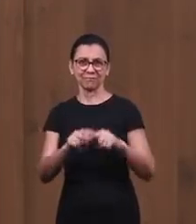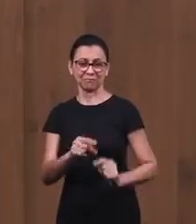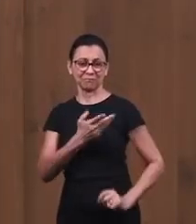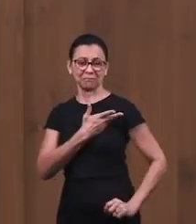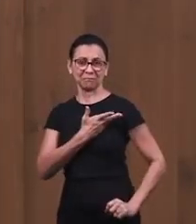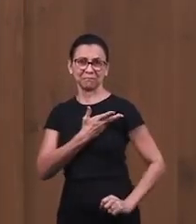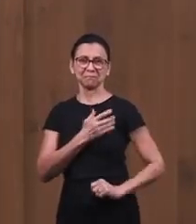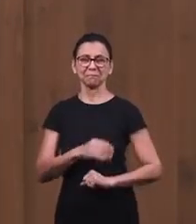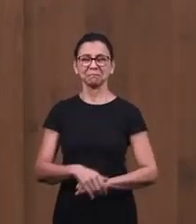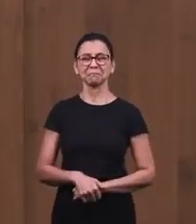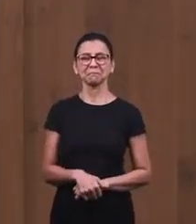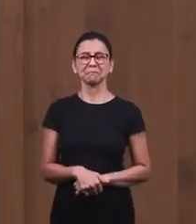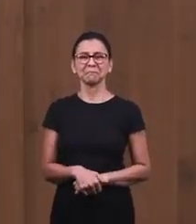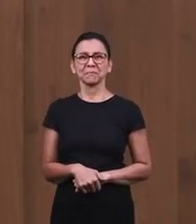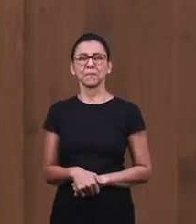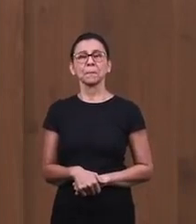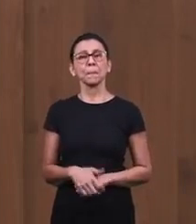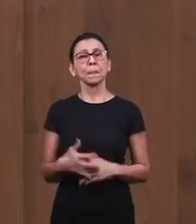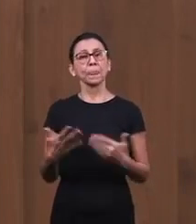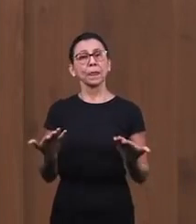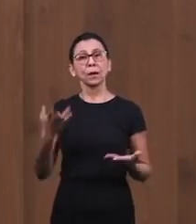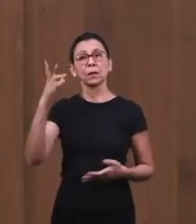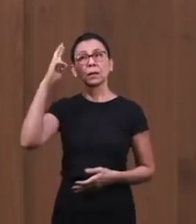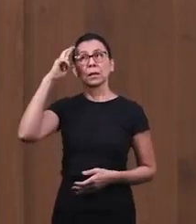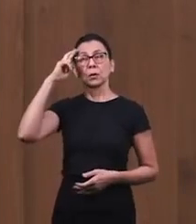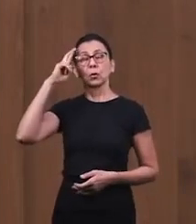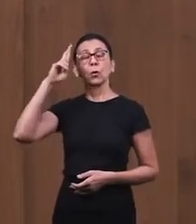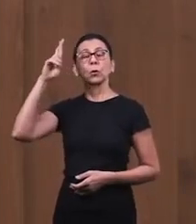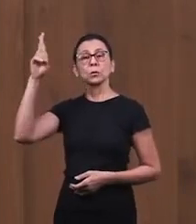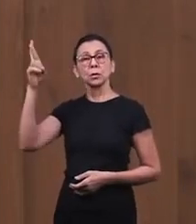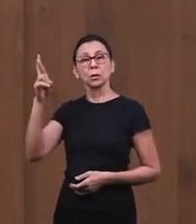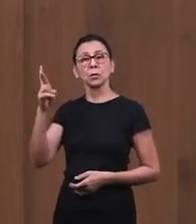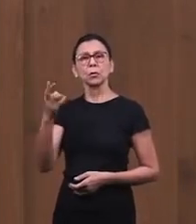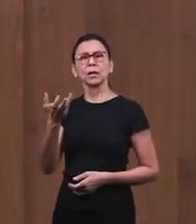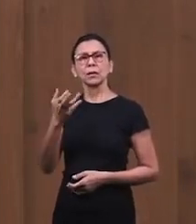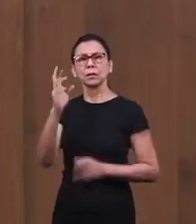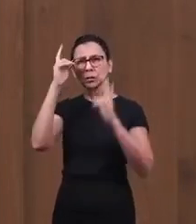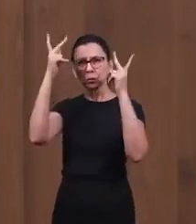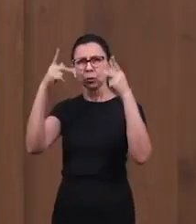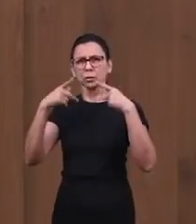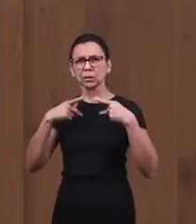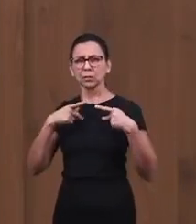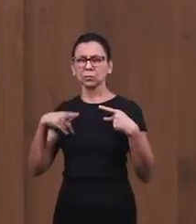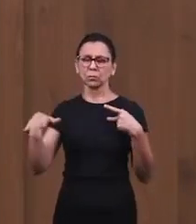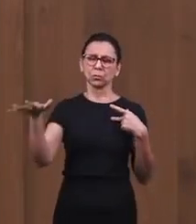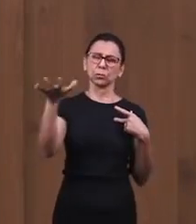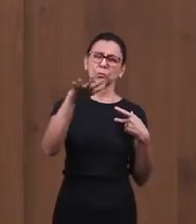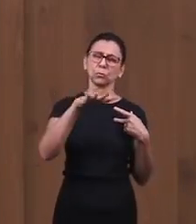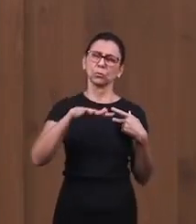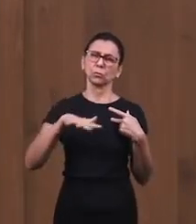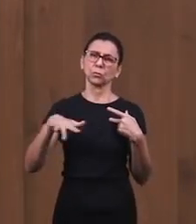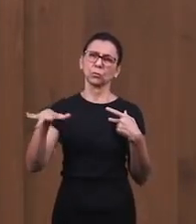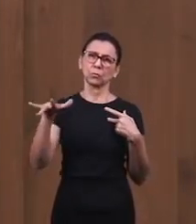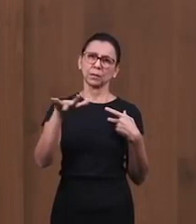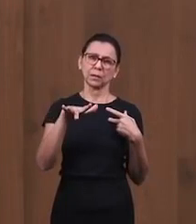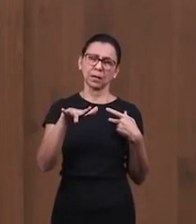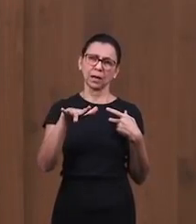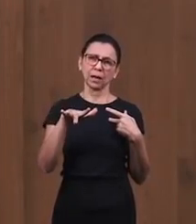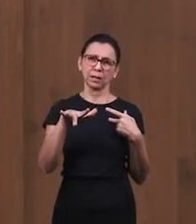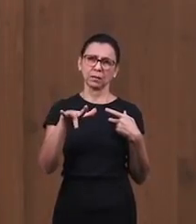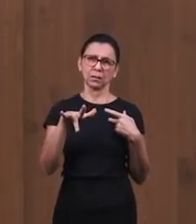restoration of the friendship between God and men. God made man to be his